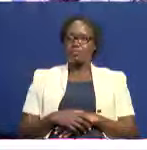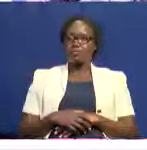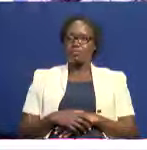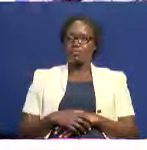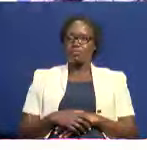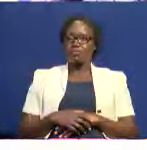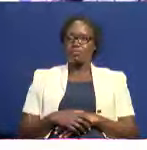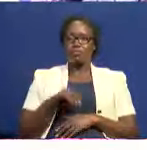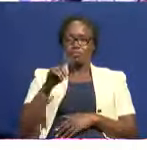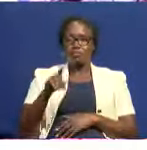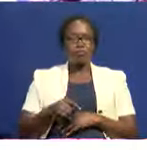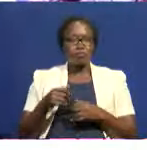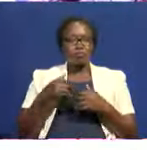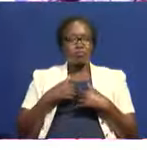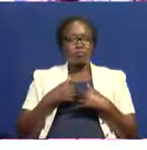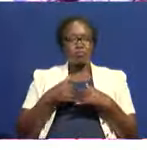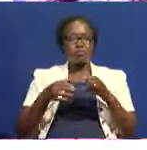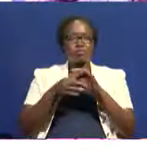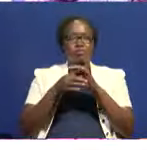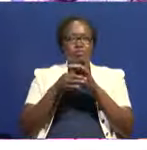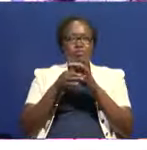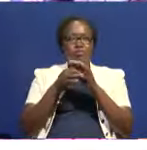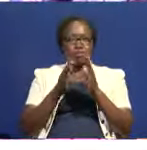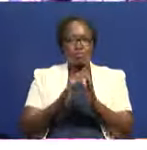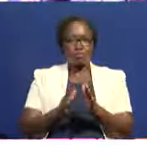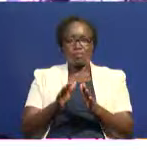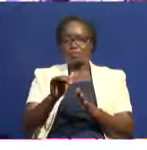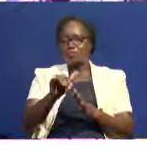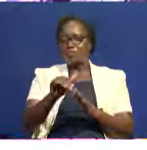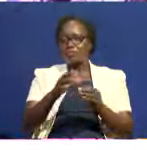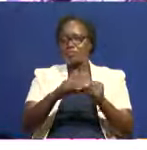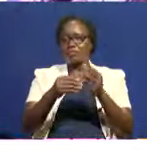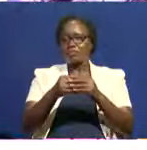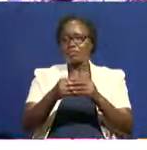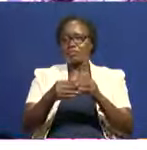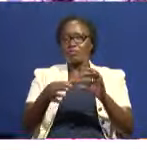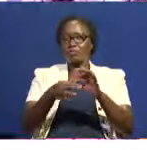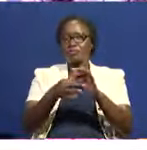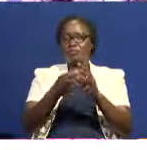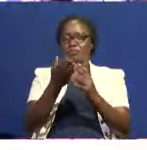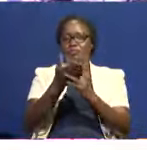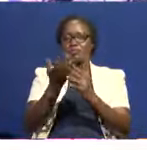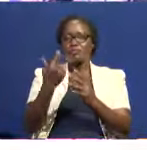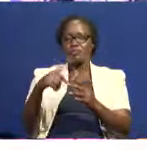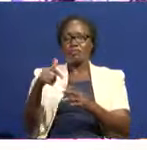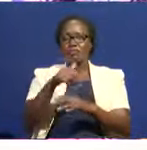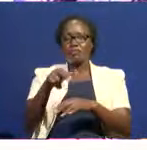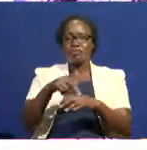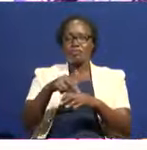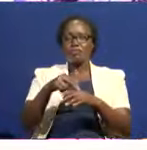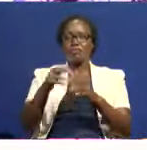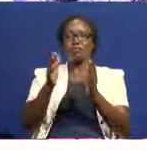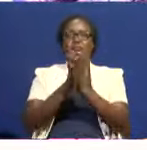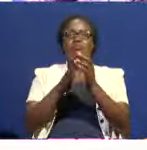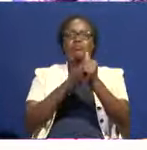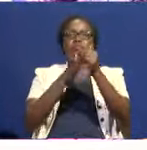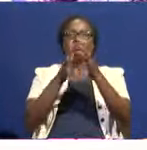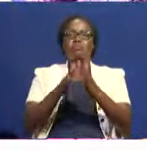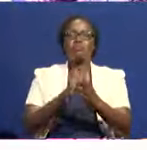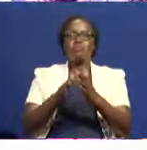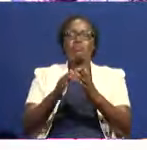There is need to have a linkage, a link that will create a nexus between us and the national executives on matters